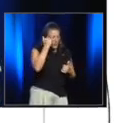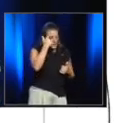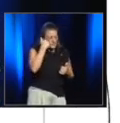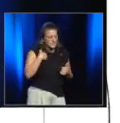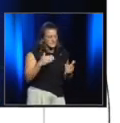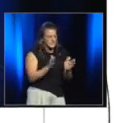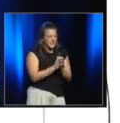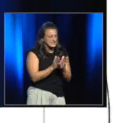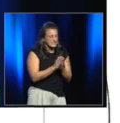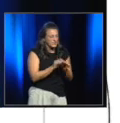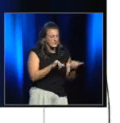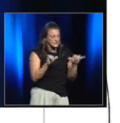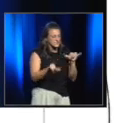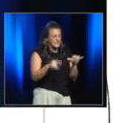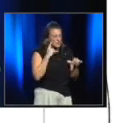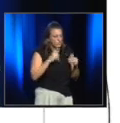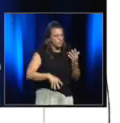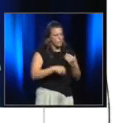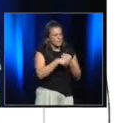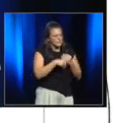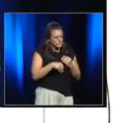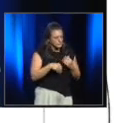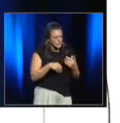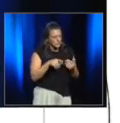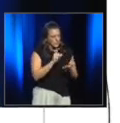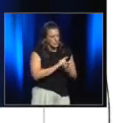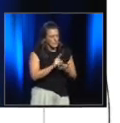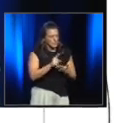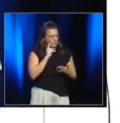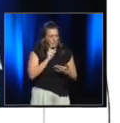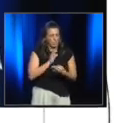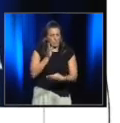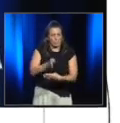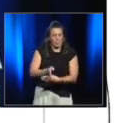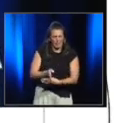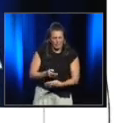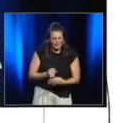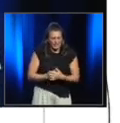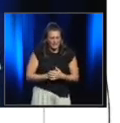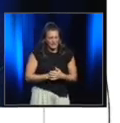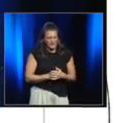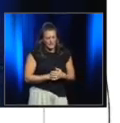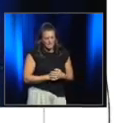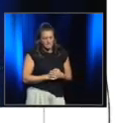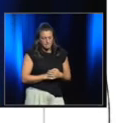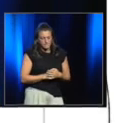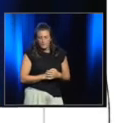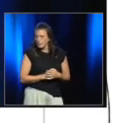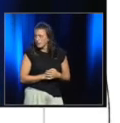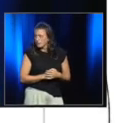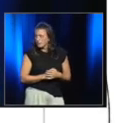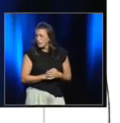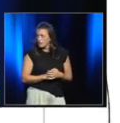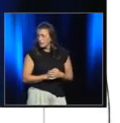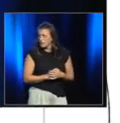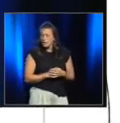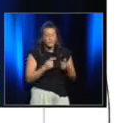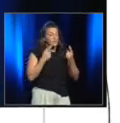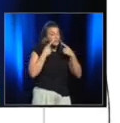a couple of uplinks, so we knew it was on Macquarie Island. It went to sea and it promptly stopped